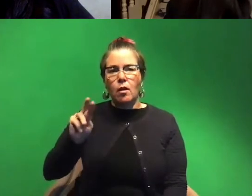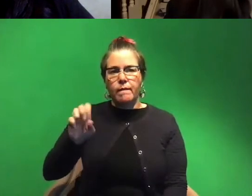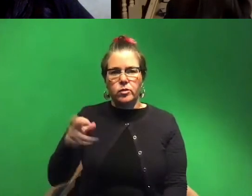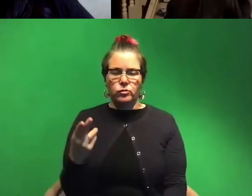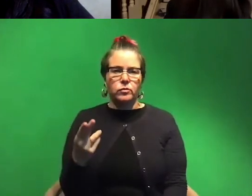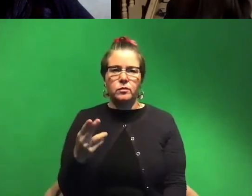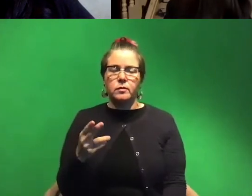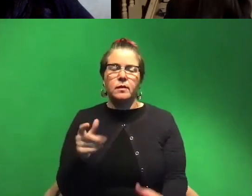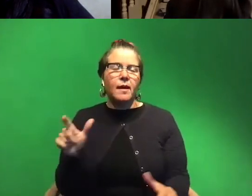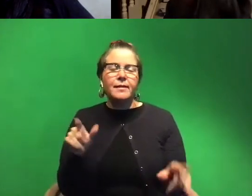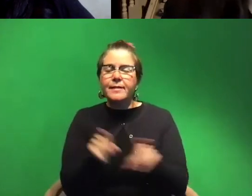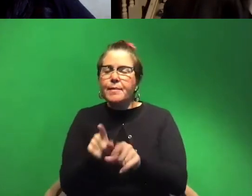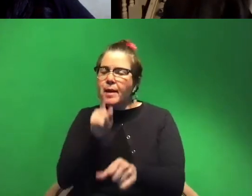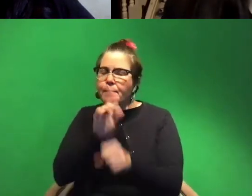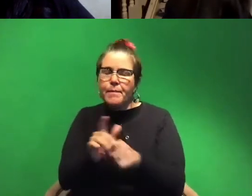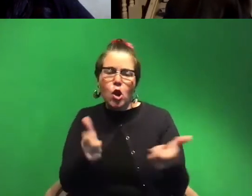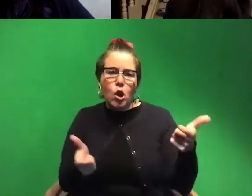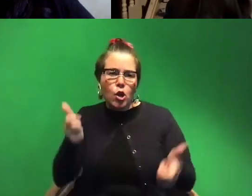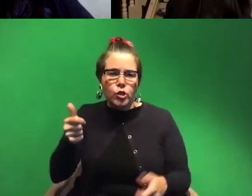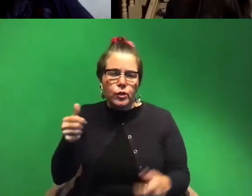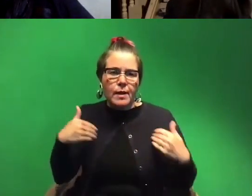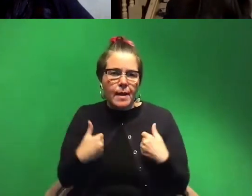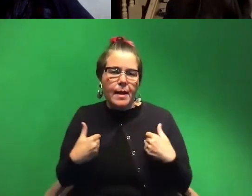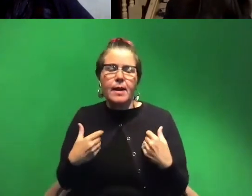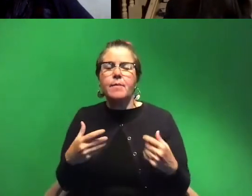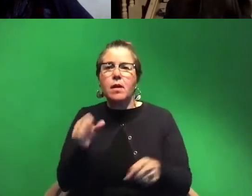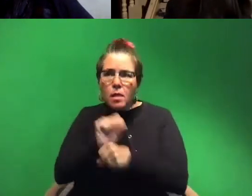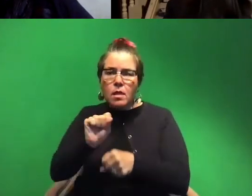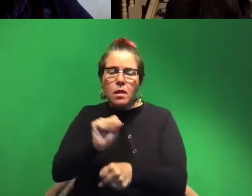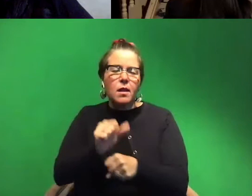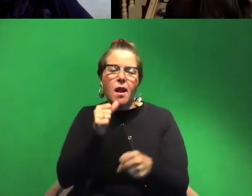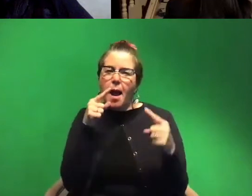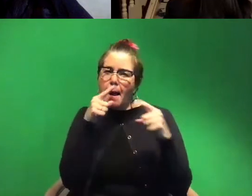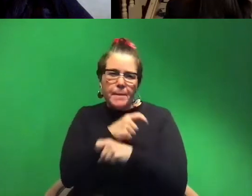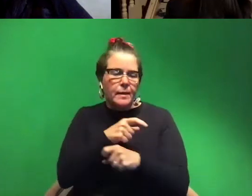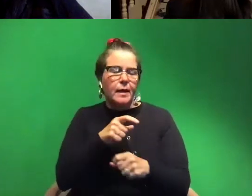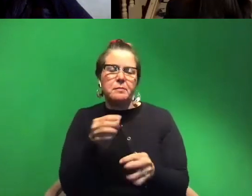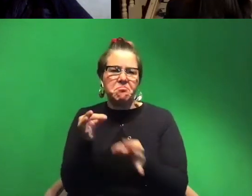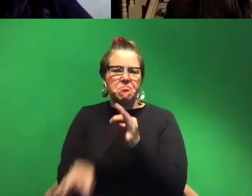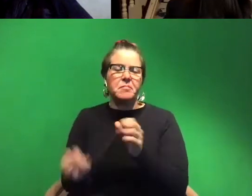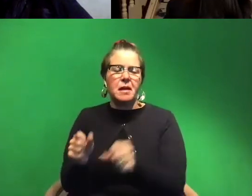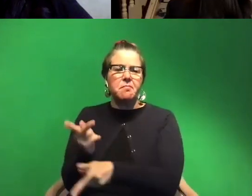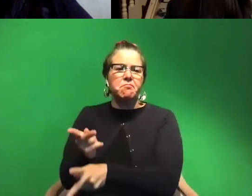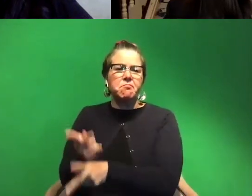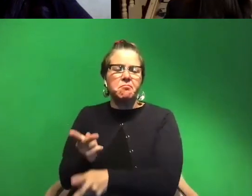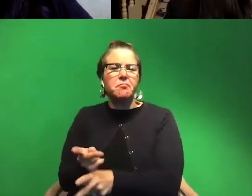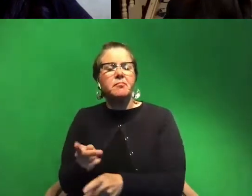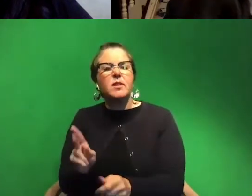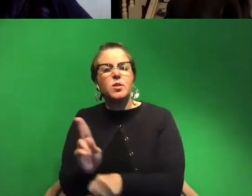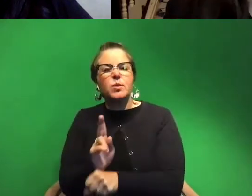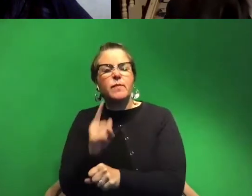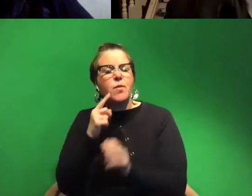commitment for a larger animal, and it's not quite as complicated. So they were going to be much easier for us to be able to use as a model